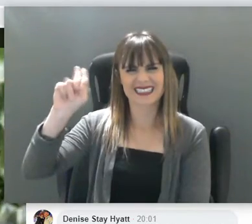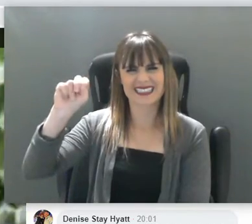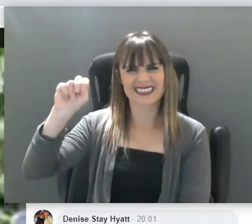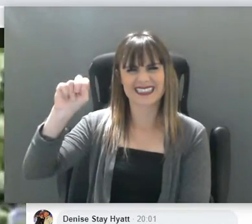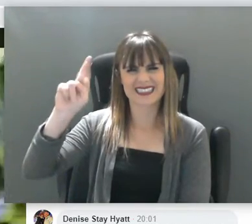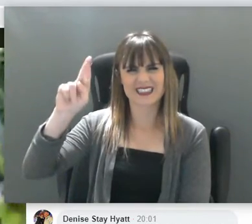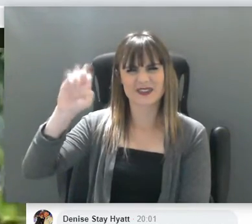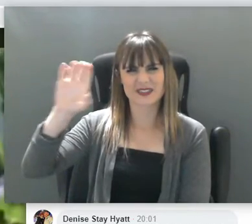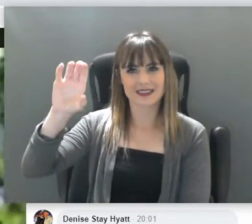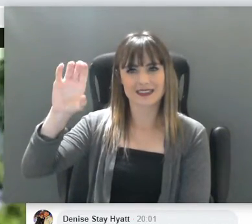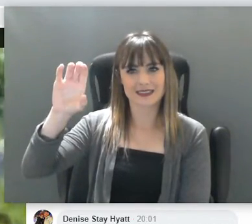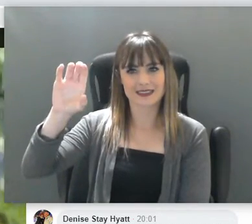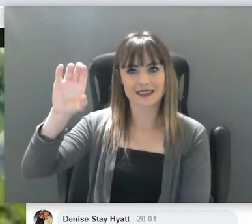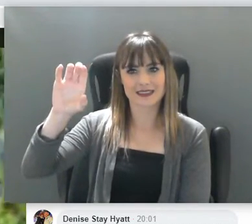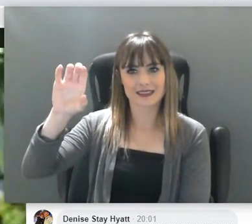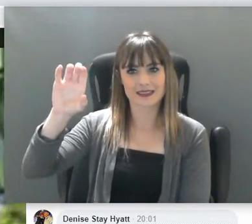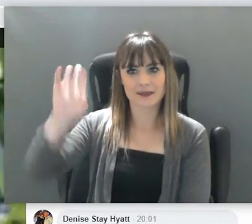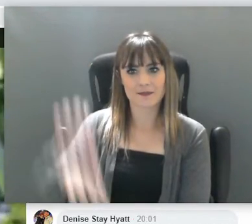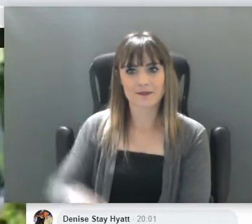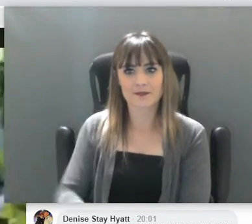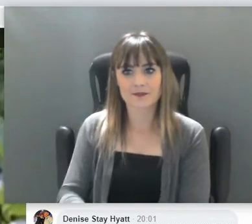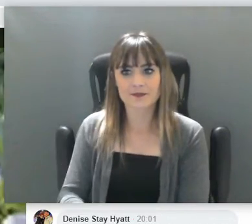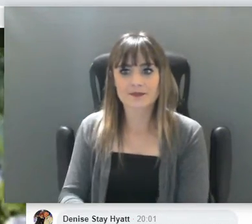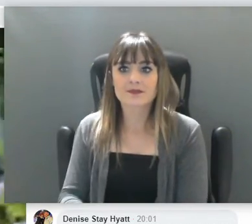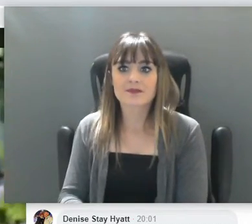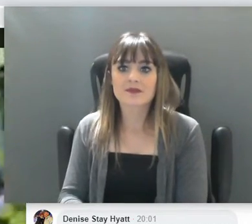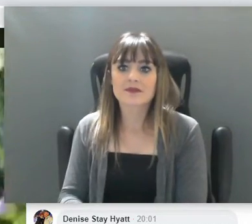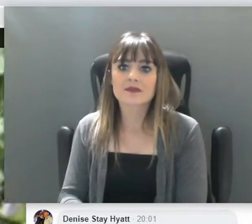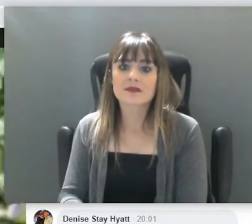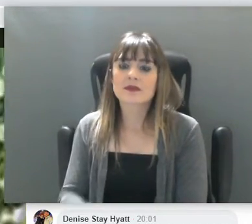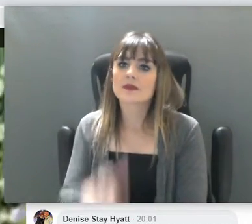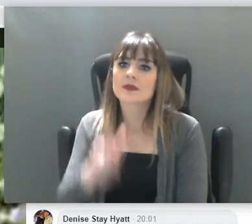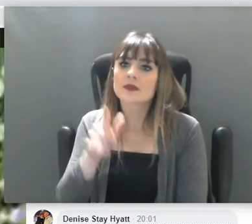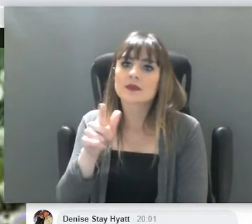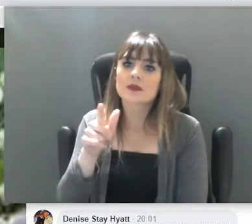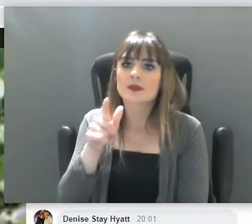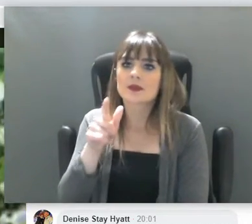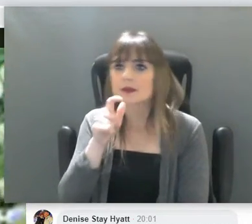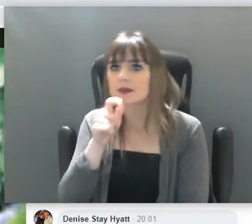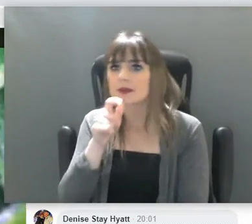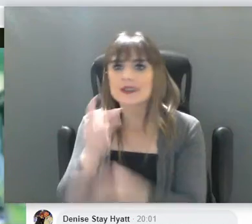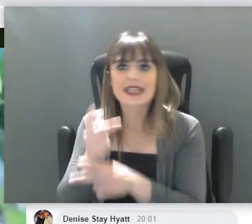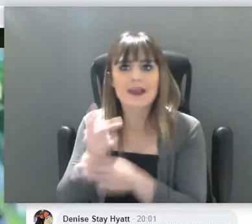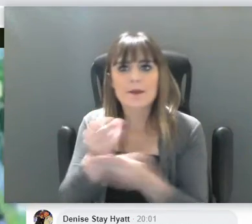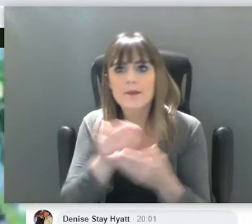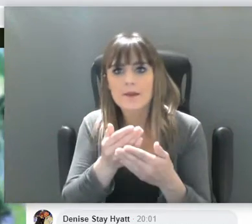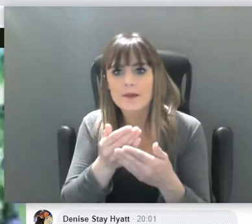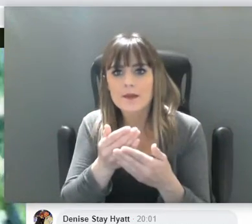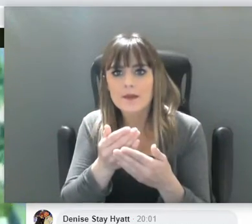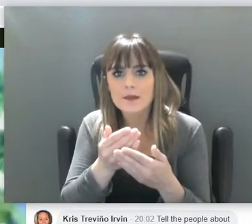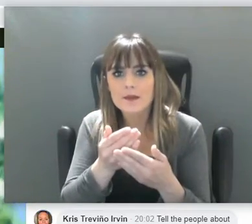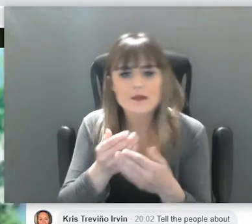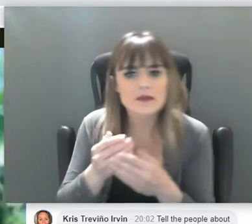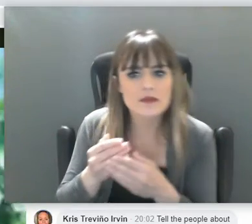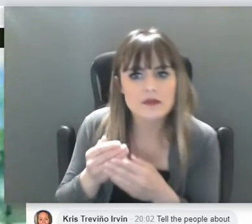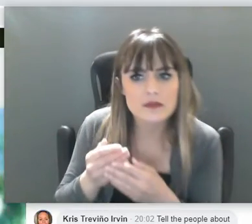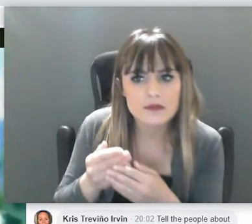names the babies? It depends. Sometimes the keepers get to, sometimes we have generous donors who are given the